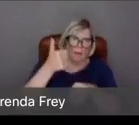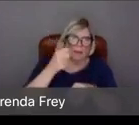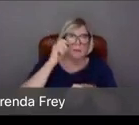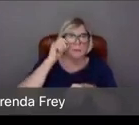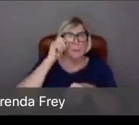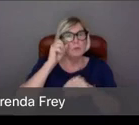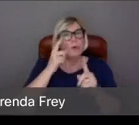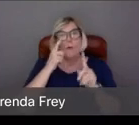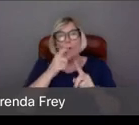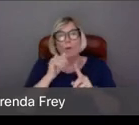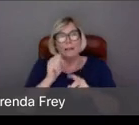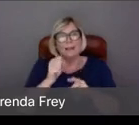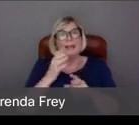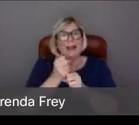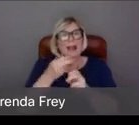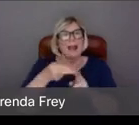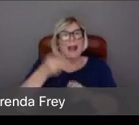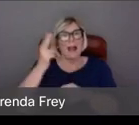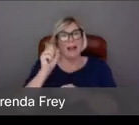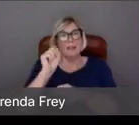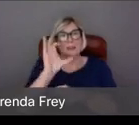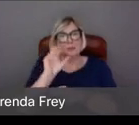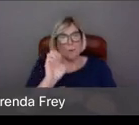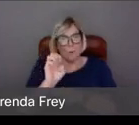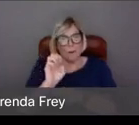the goal is high scores and low rates.